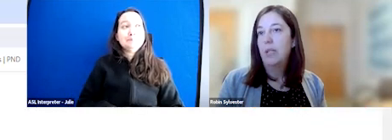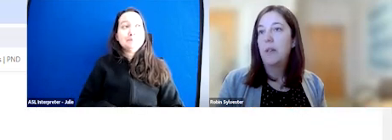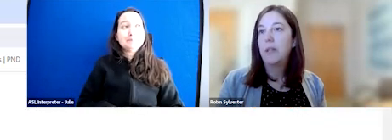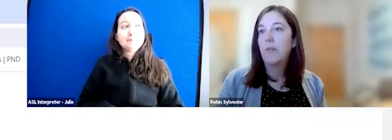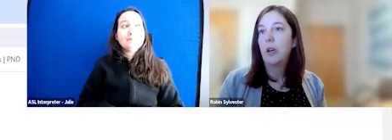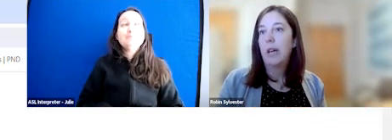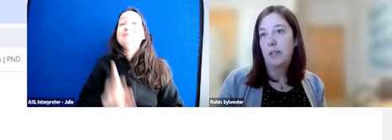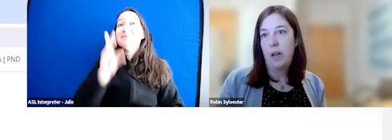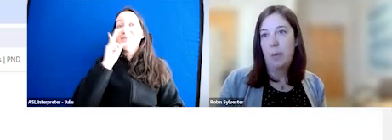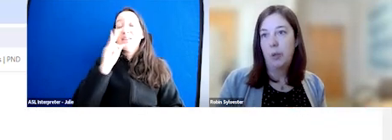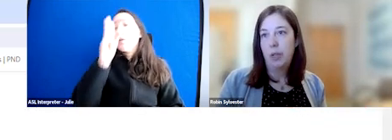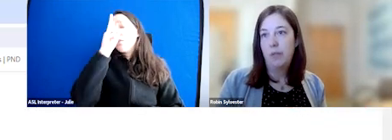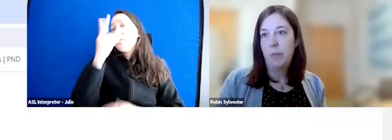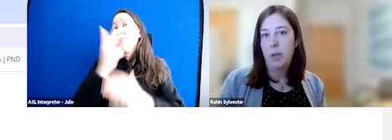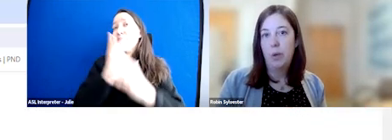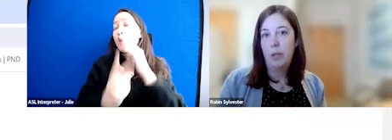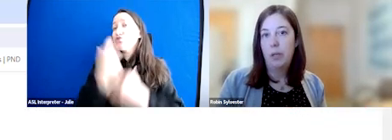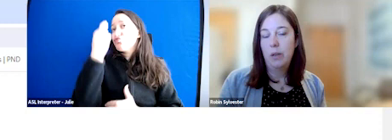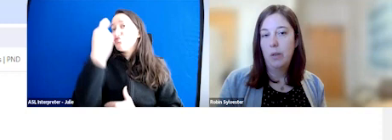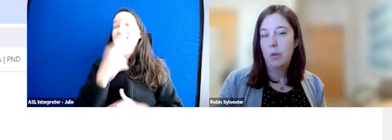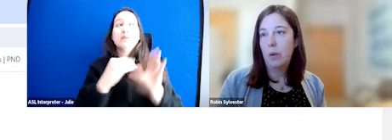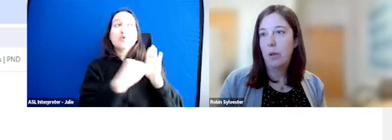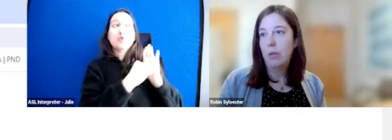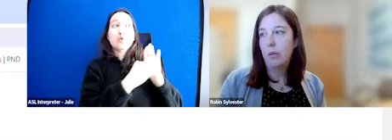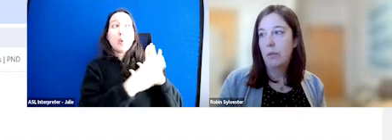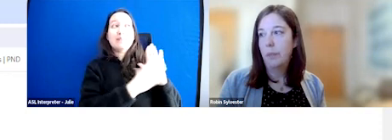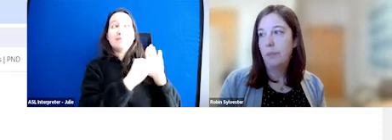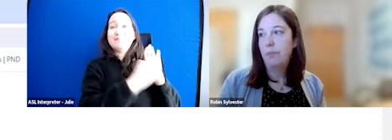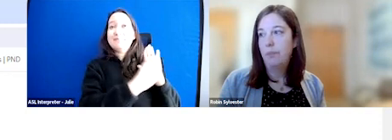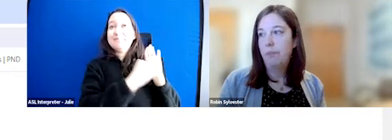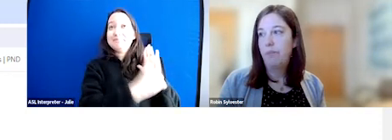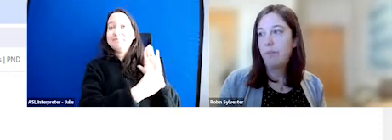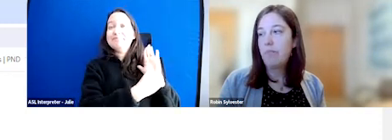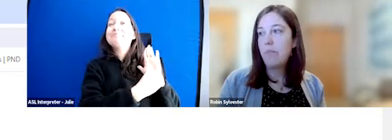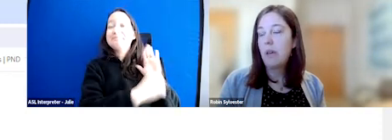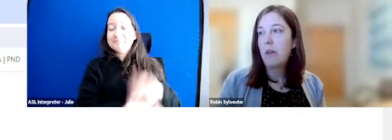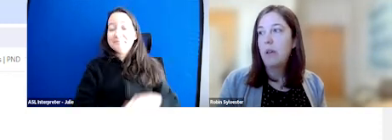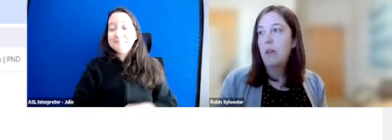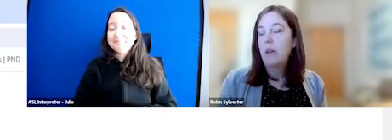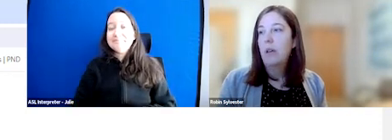We can tell this is a forecasted opportunity from the note here in the corner.